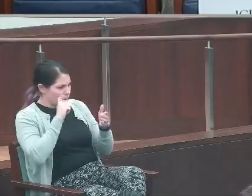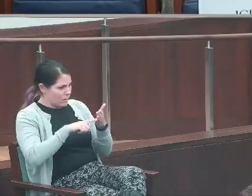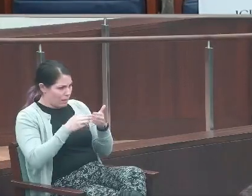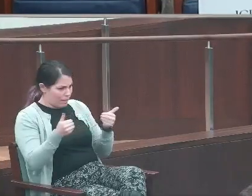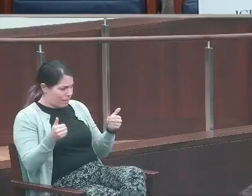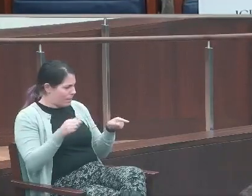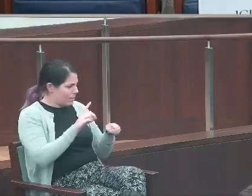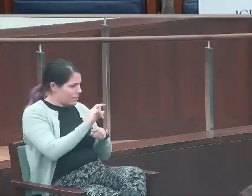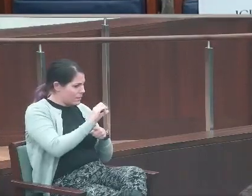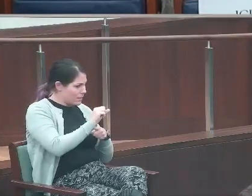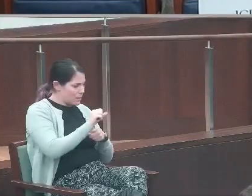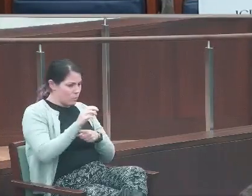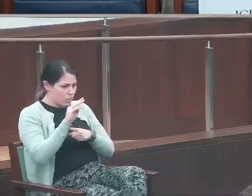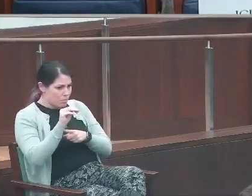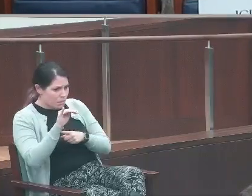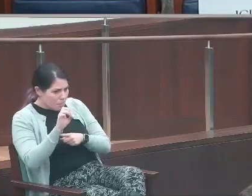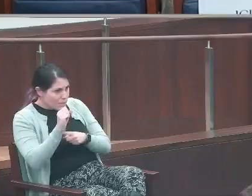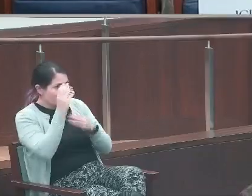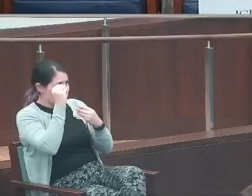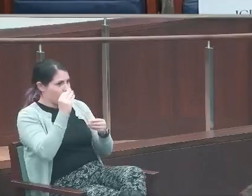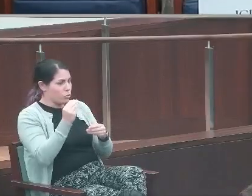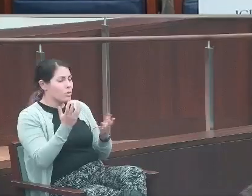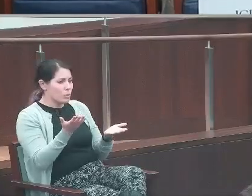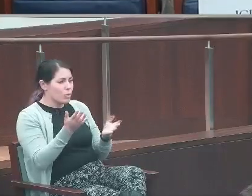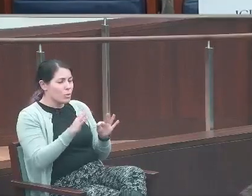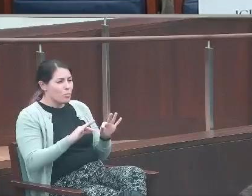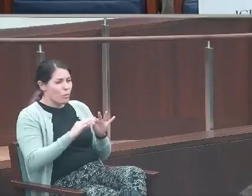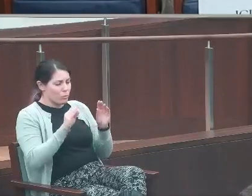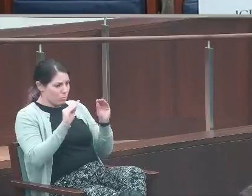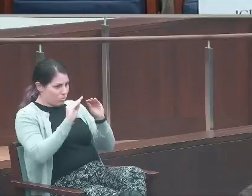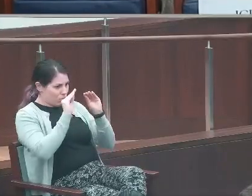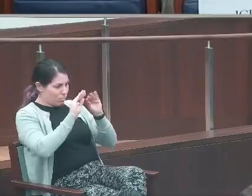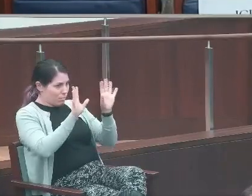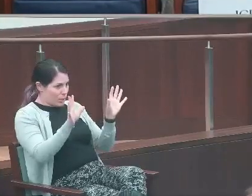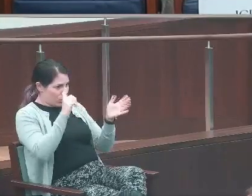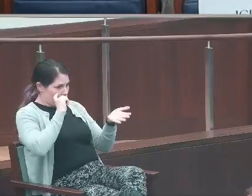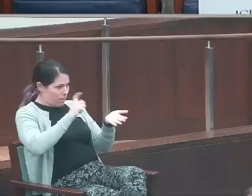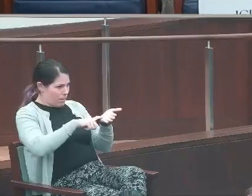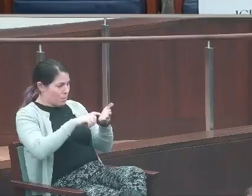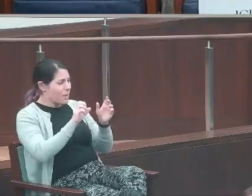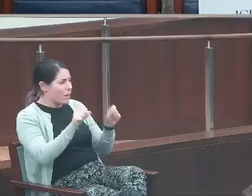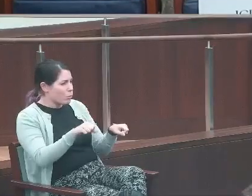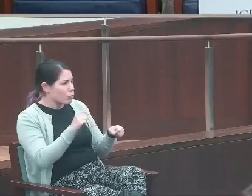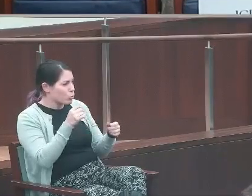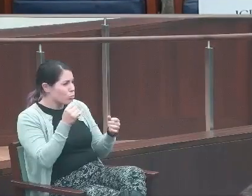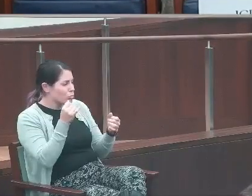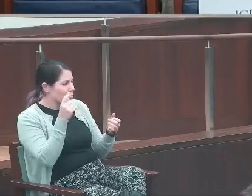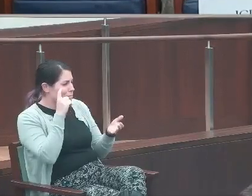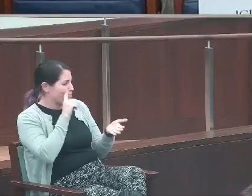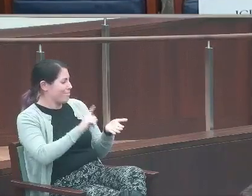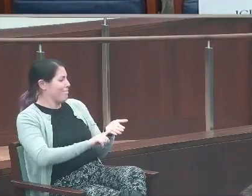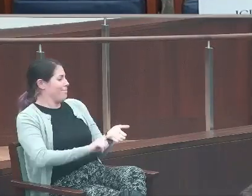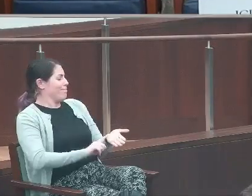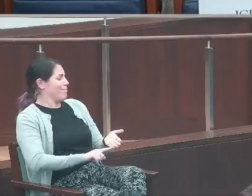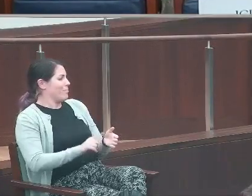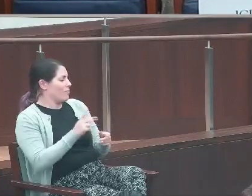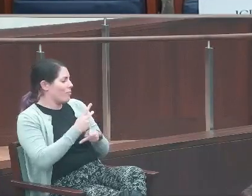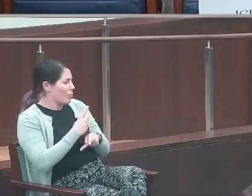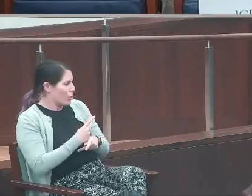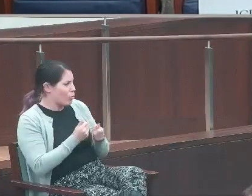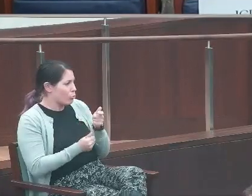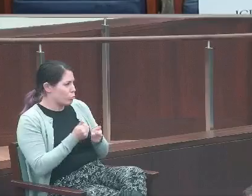so we're not powerless, we just have to be very clear-eyed about the reality, very skeptical, which I think we as Jews are oftentimes pretty good at